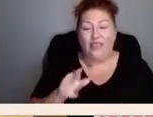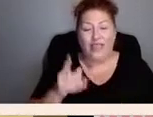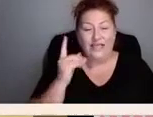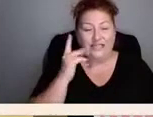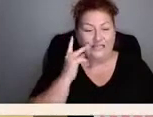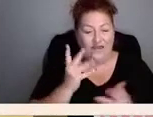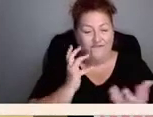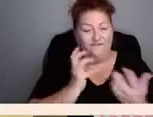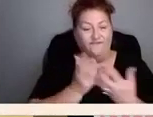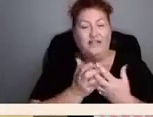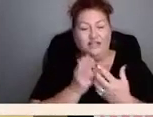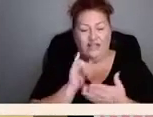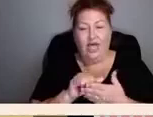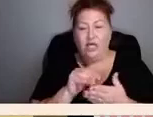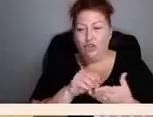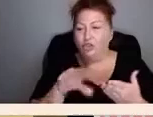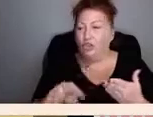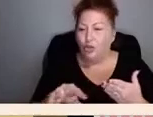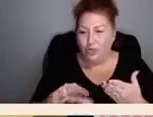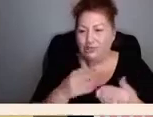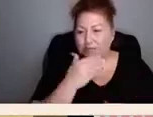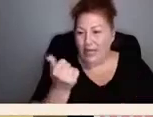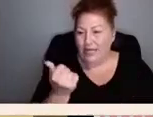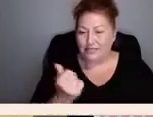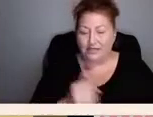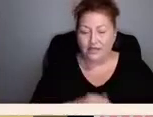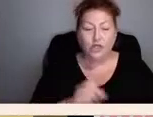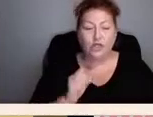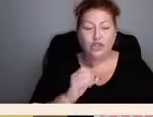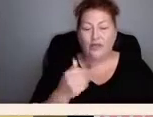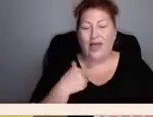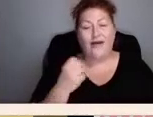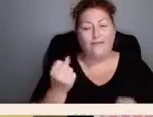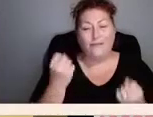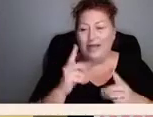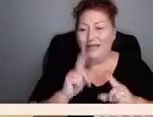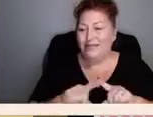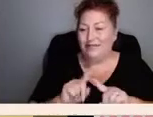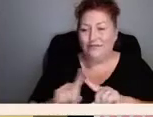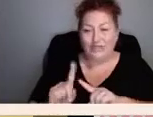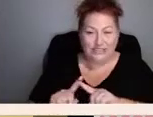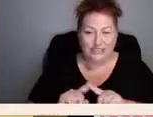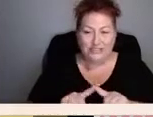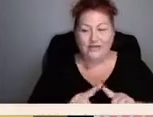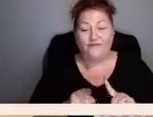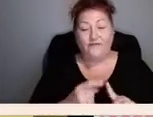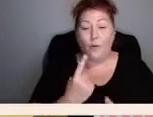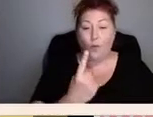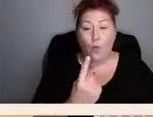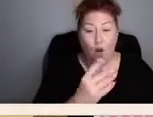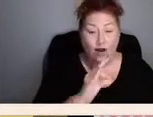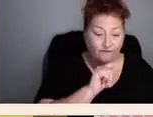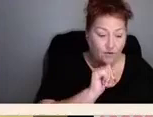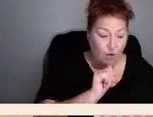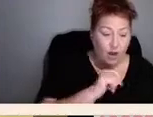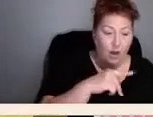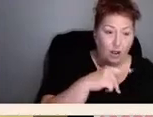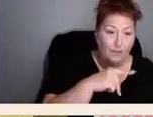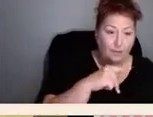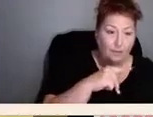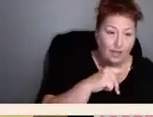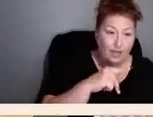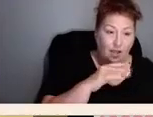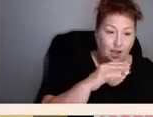fits those students best. And so there's lots of differences from one Florida Postsecondary